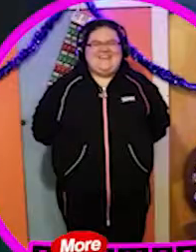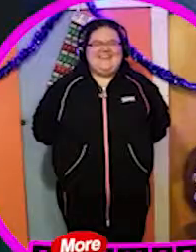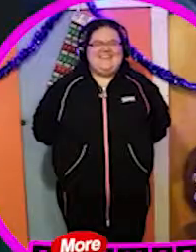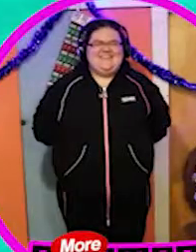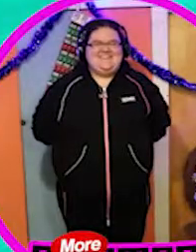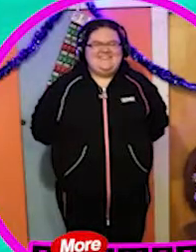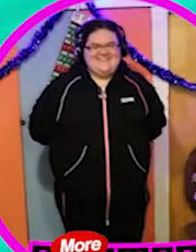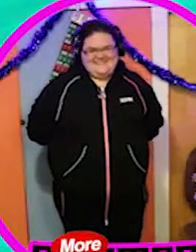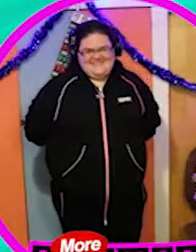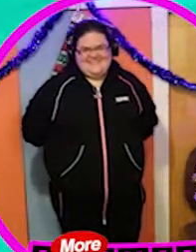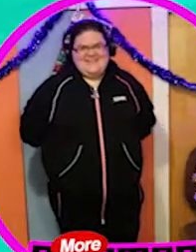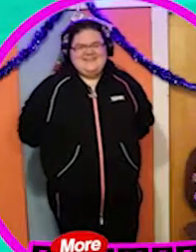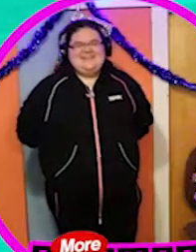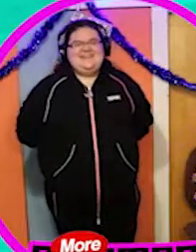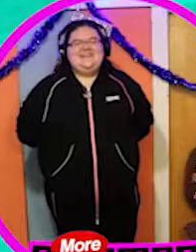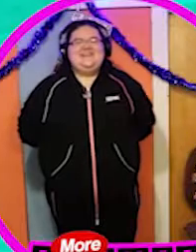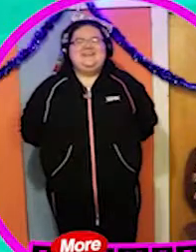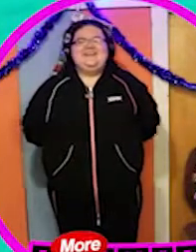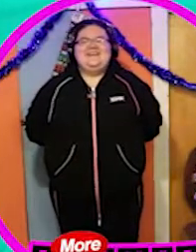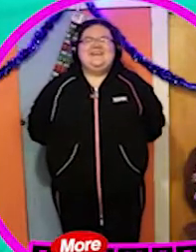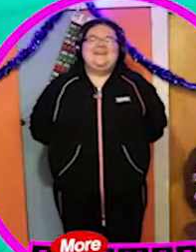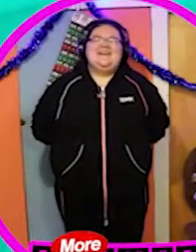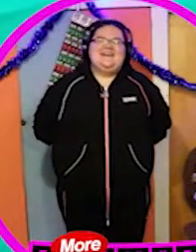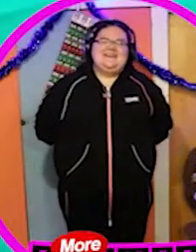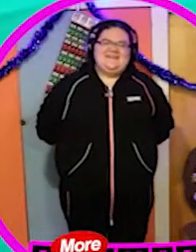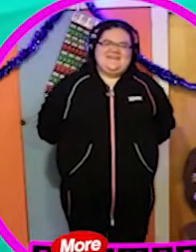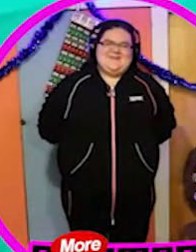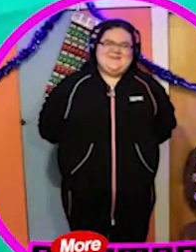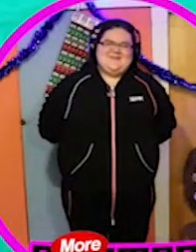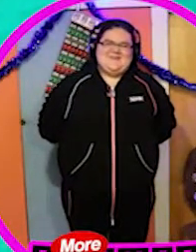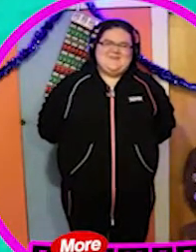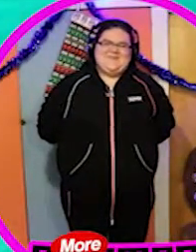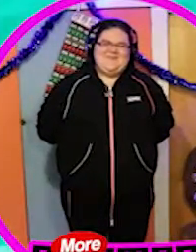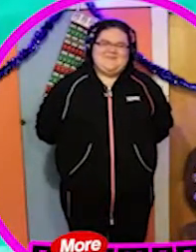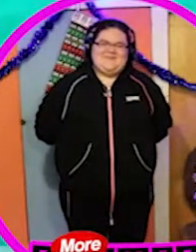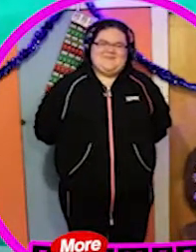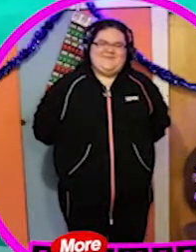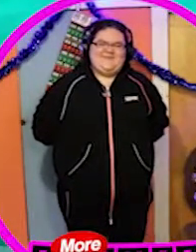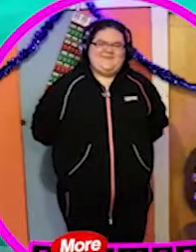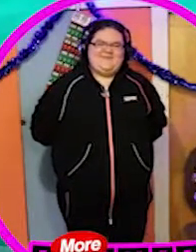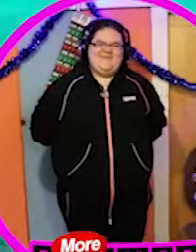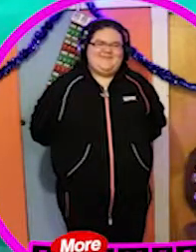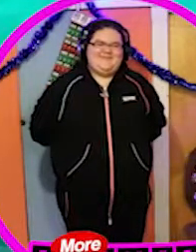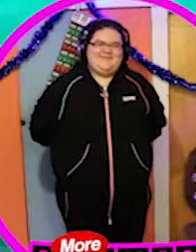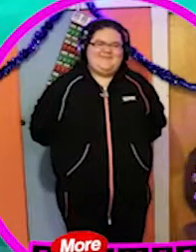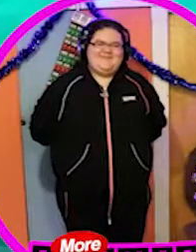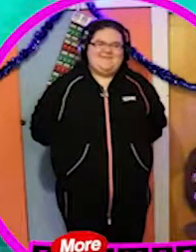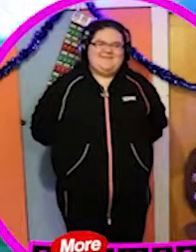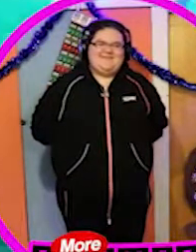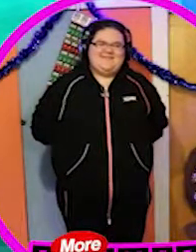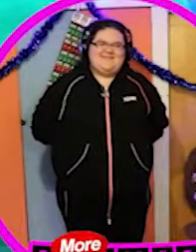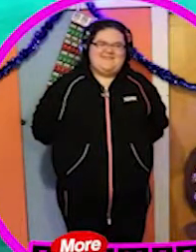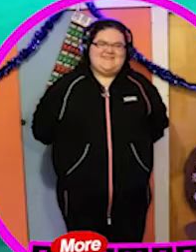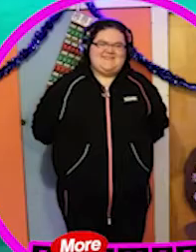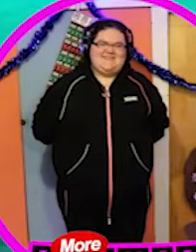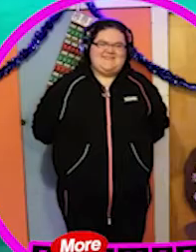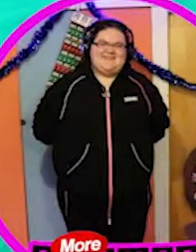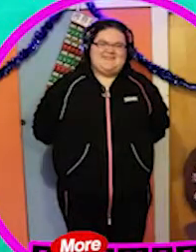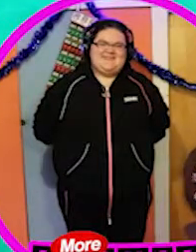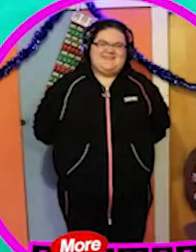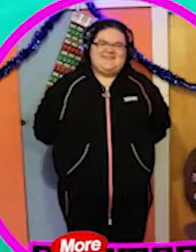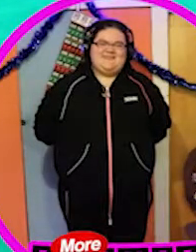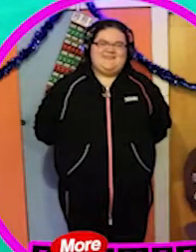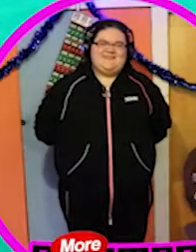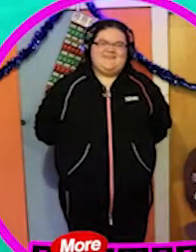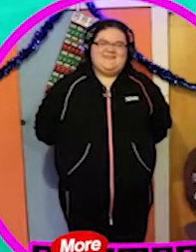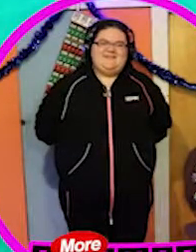friends are dead. You get to the top of the hill and you gotta stay in there. You gotta bat. Right, so right, you get we don't, the Sidemen don't bat each other, yeah? That's